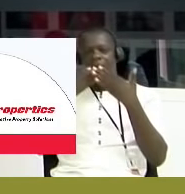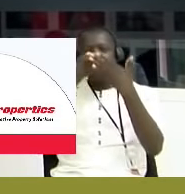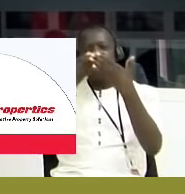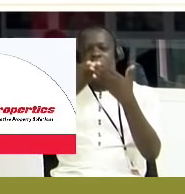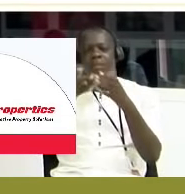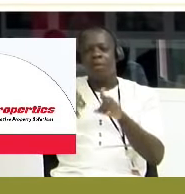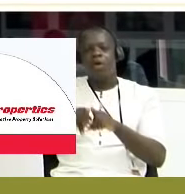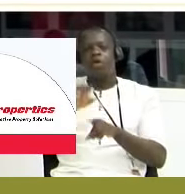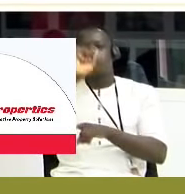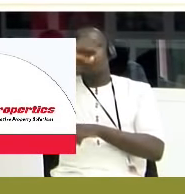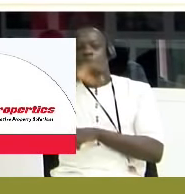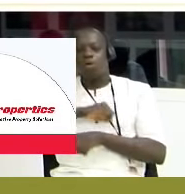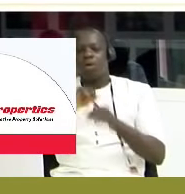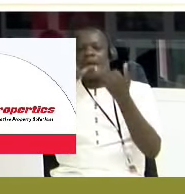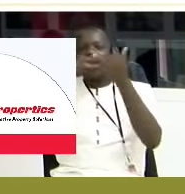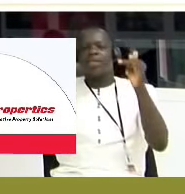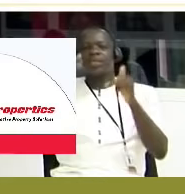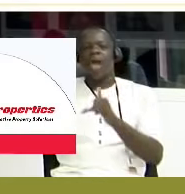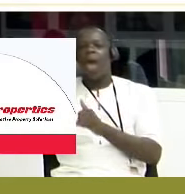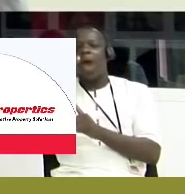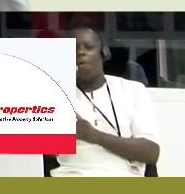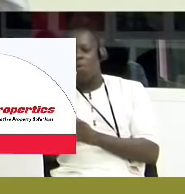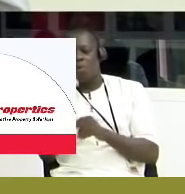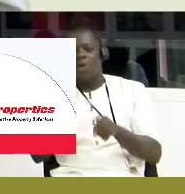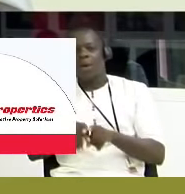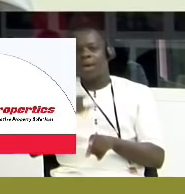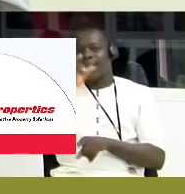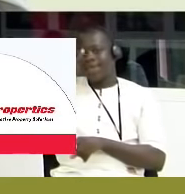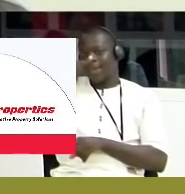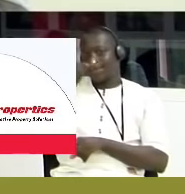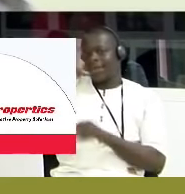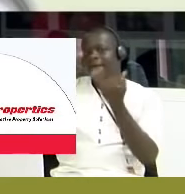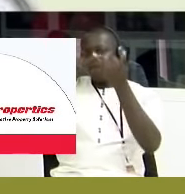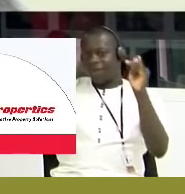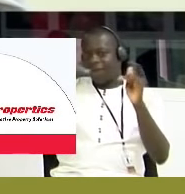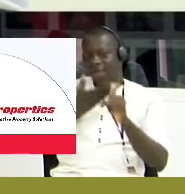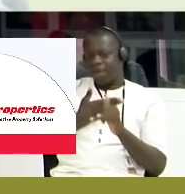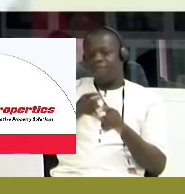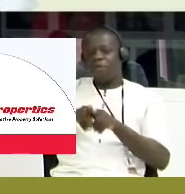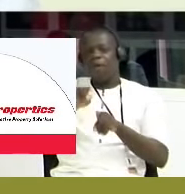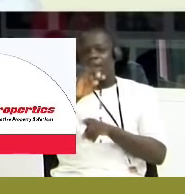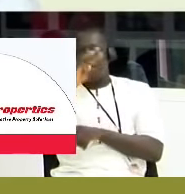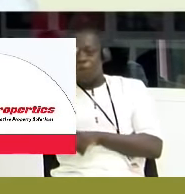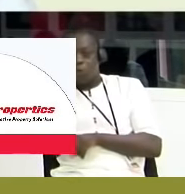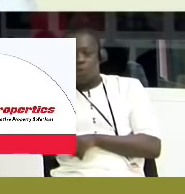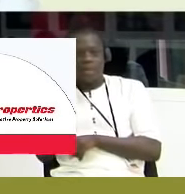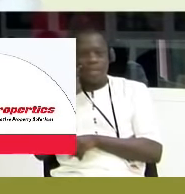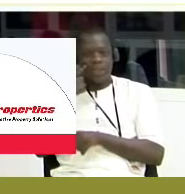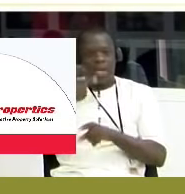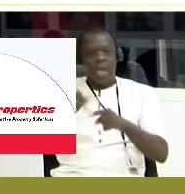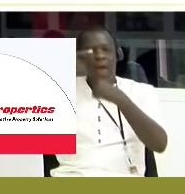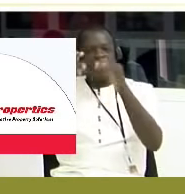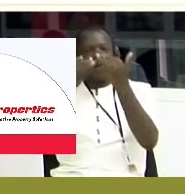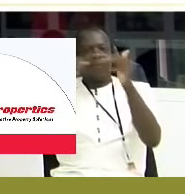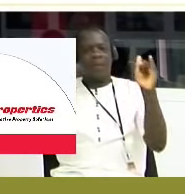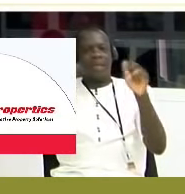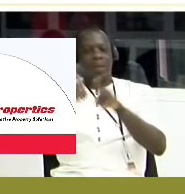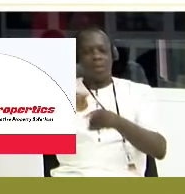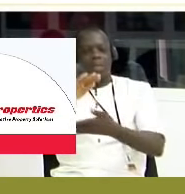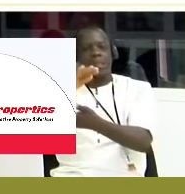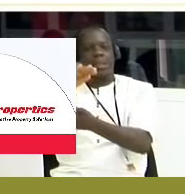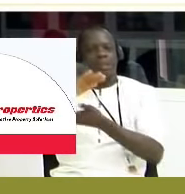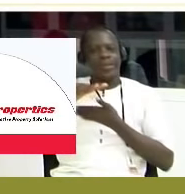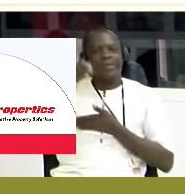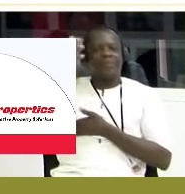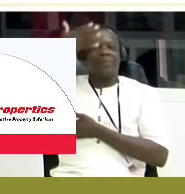We were released, but few days before our release, we received a visit of the former Chief of Defense Staff, Colonel Babukar